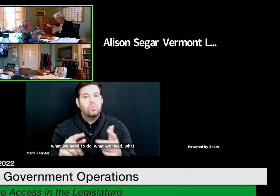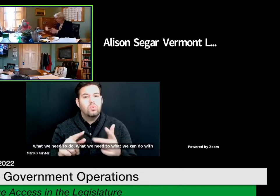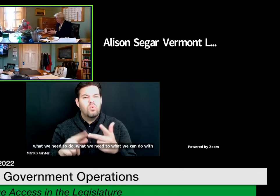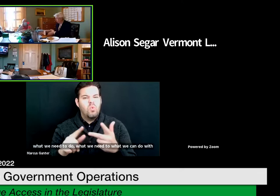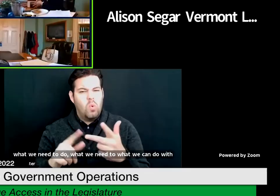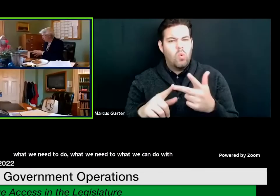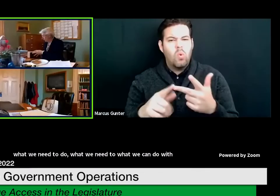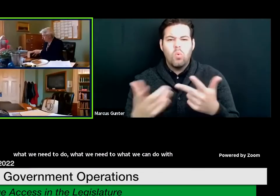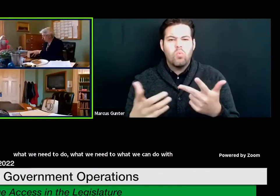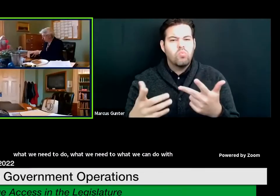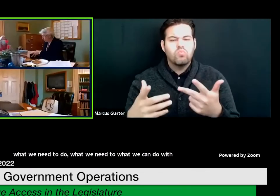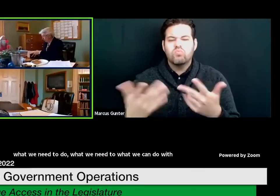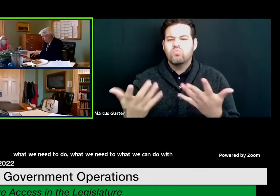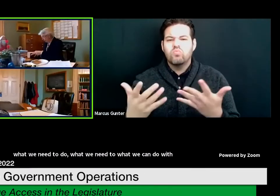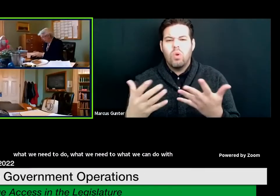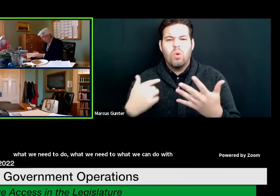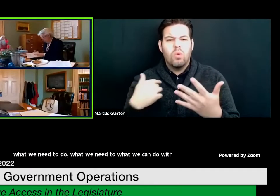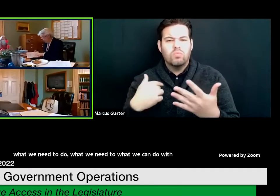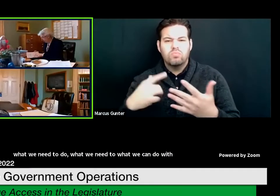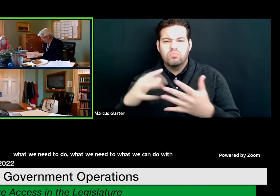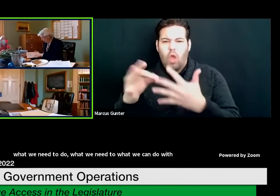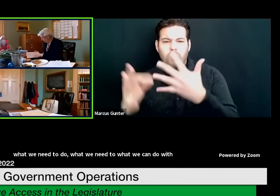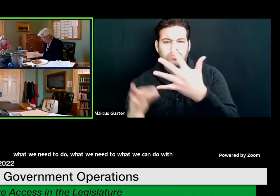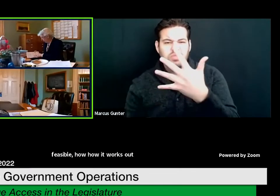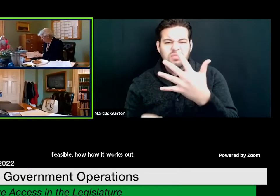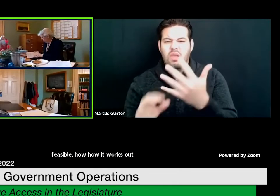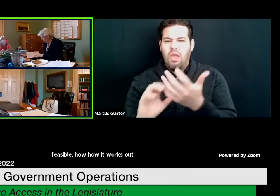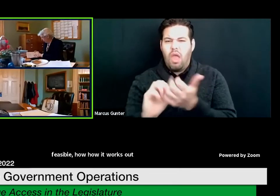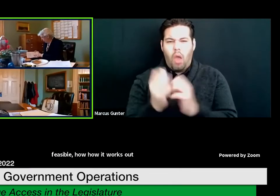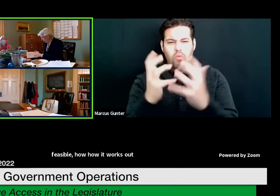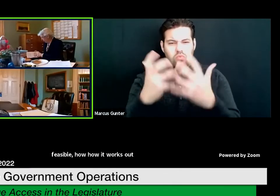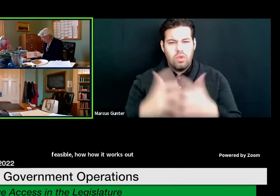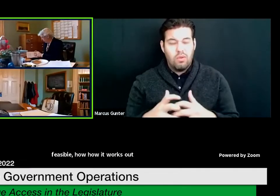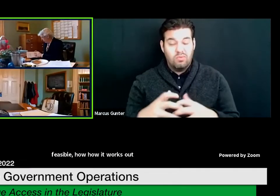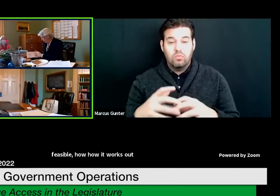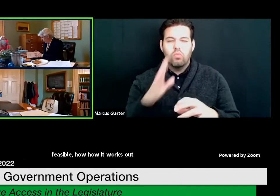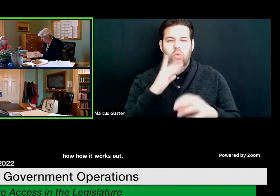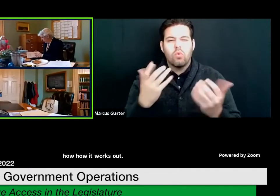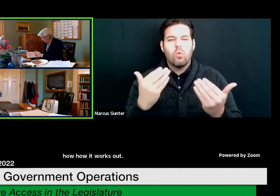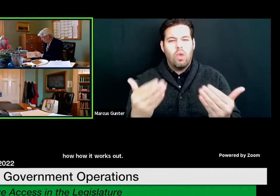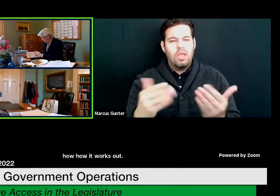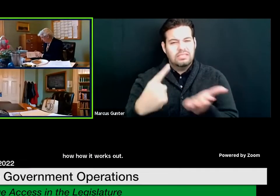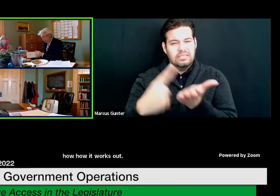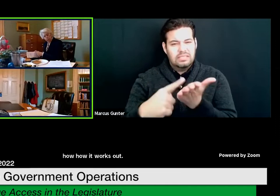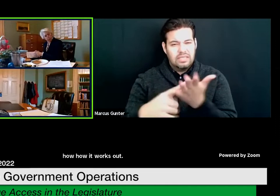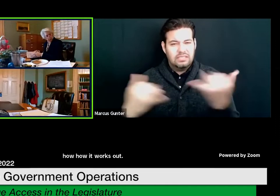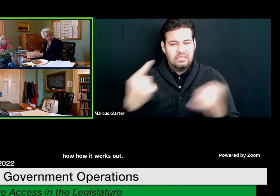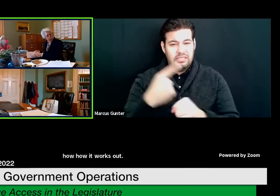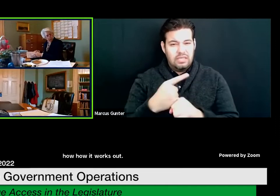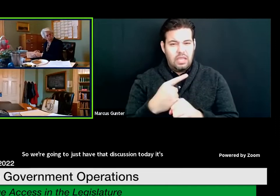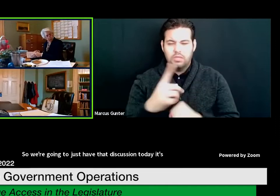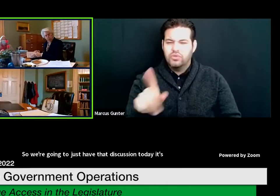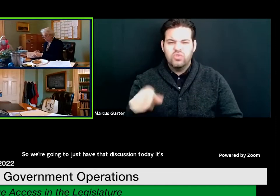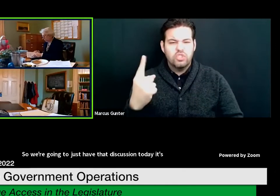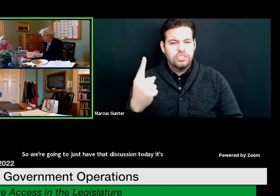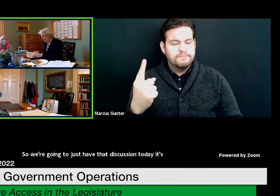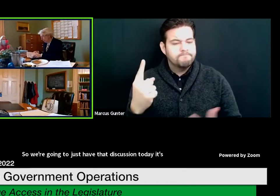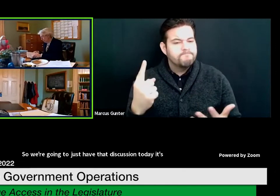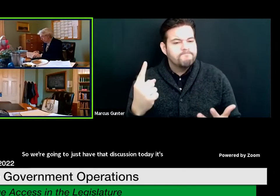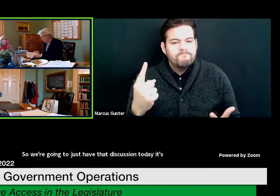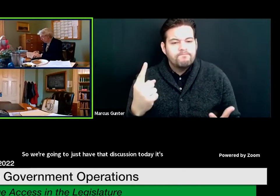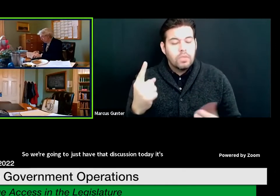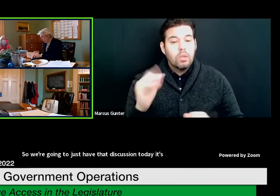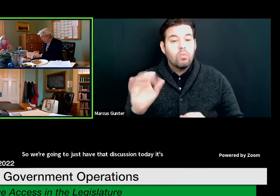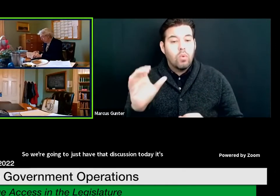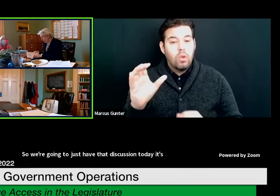how, how it works out. So, we're going to just have that discussion today. It's just, we're going to